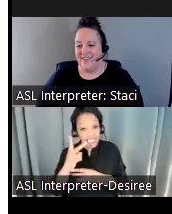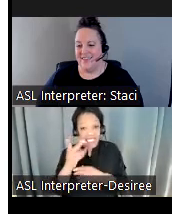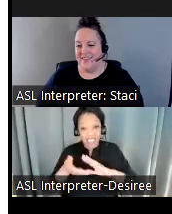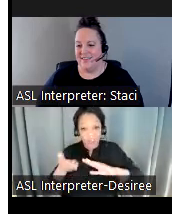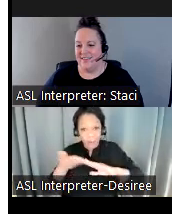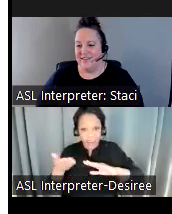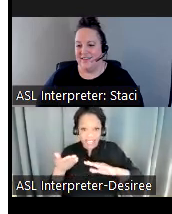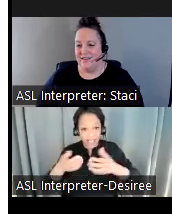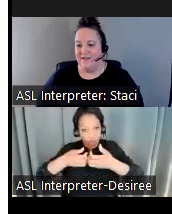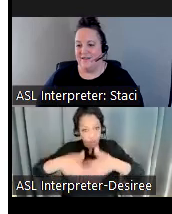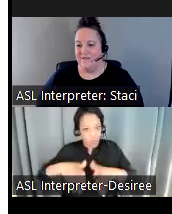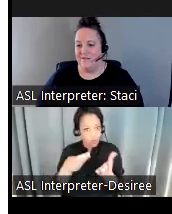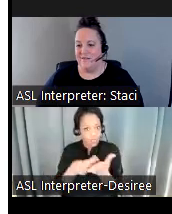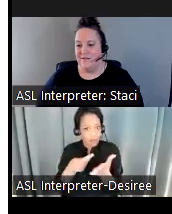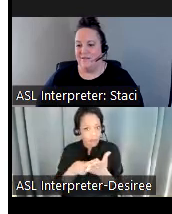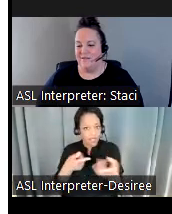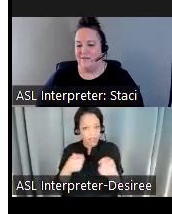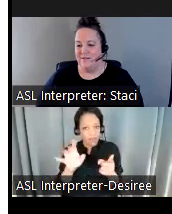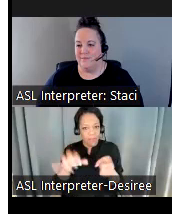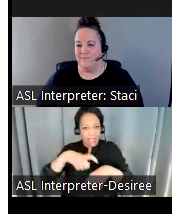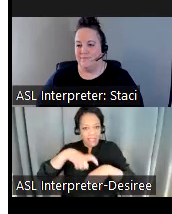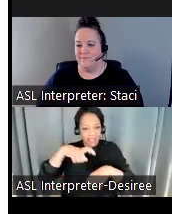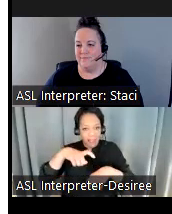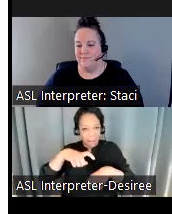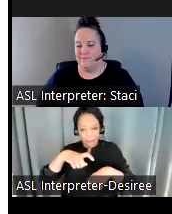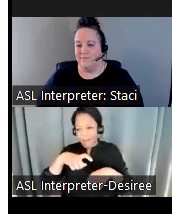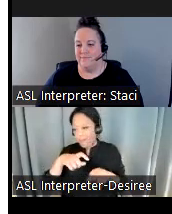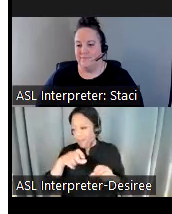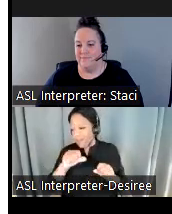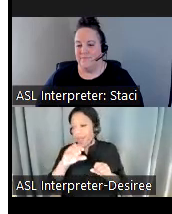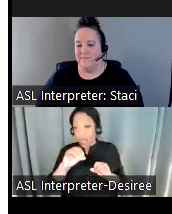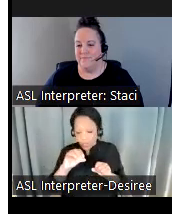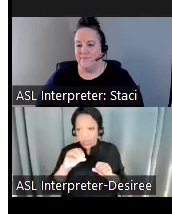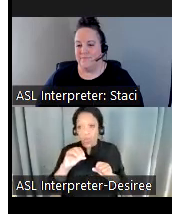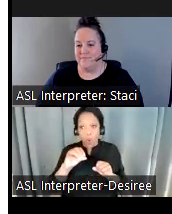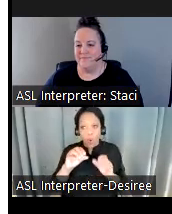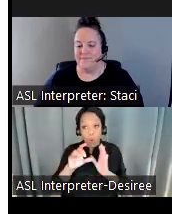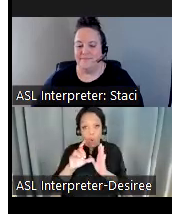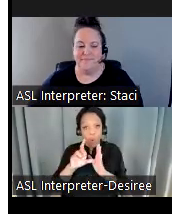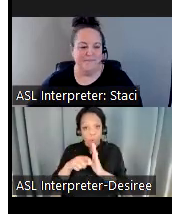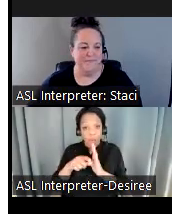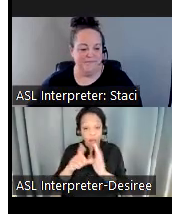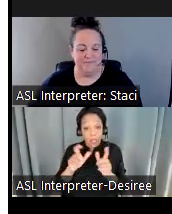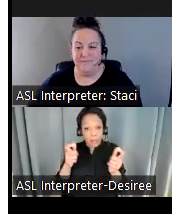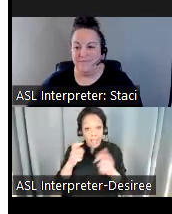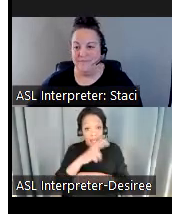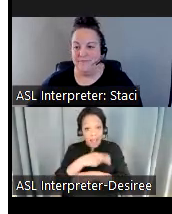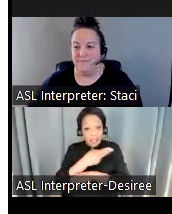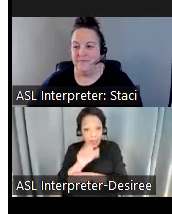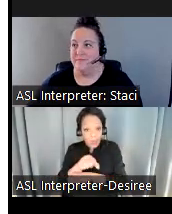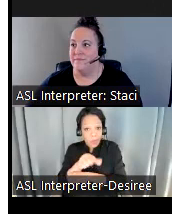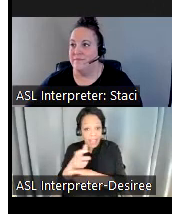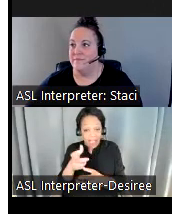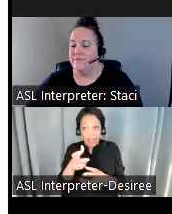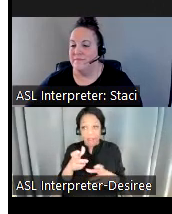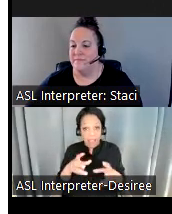that session. And so while a major hospital may be able to absorb that, smaller providers simply can't